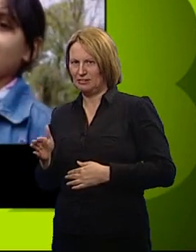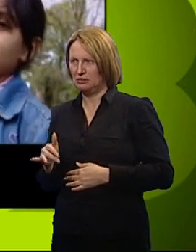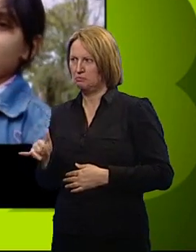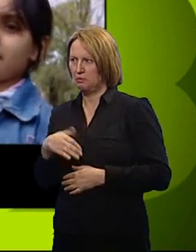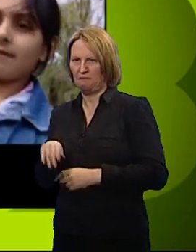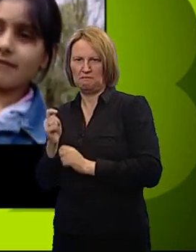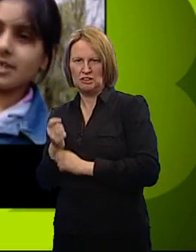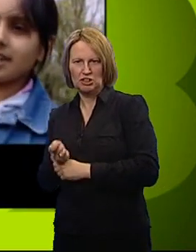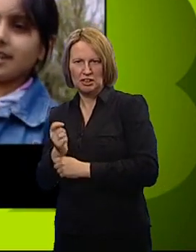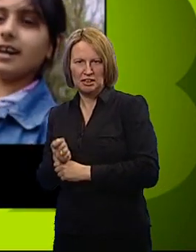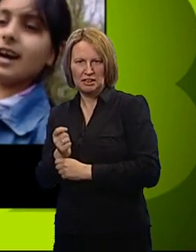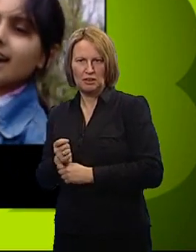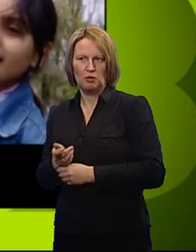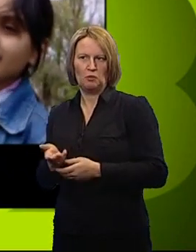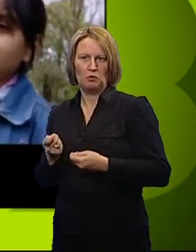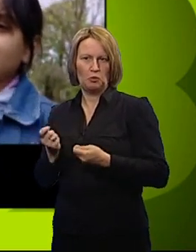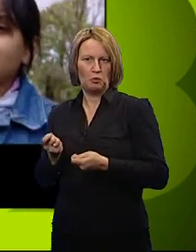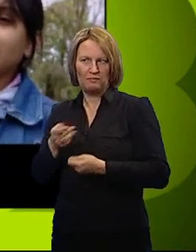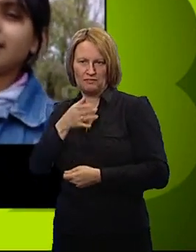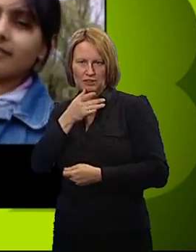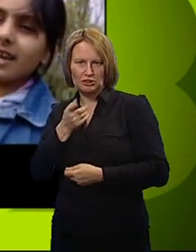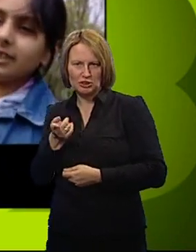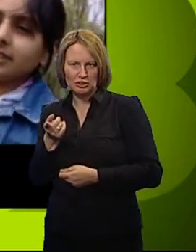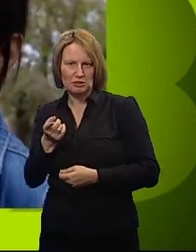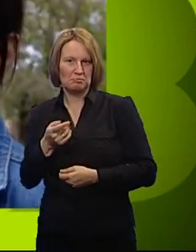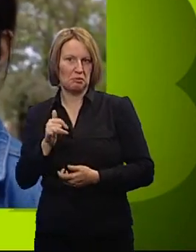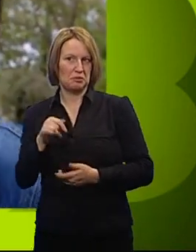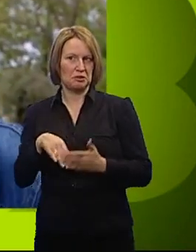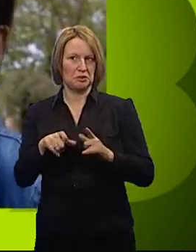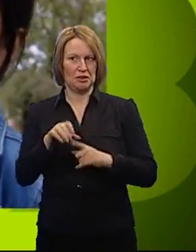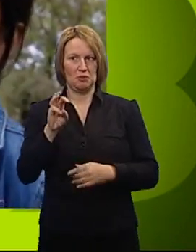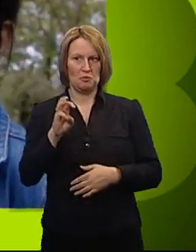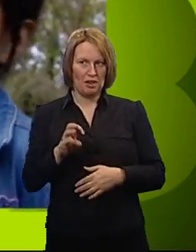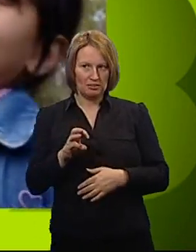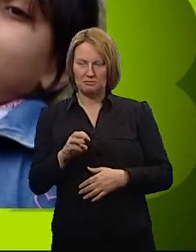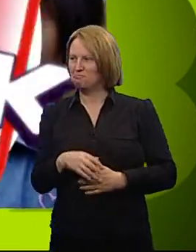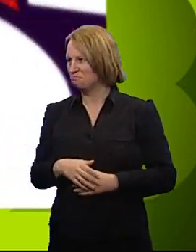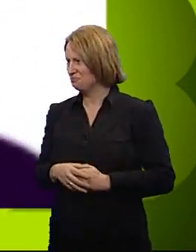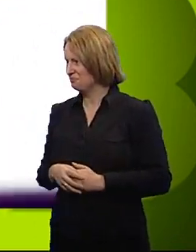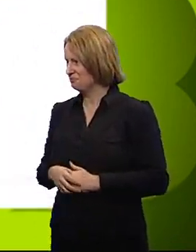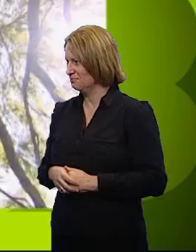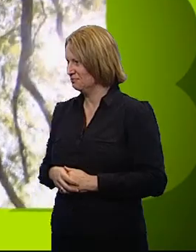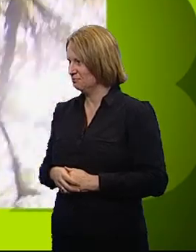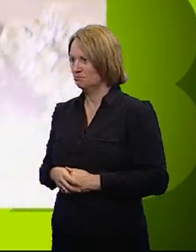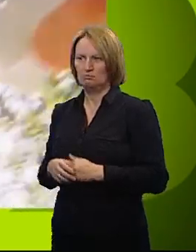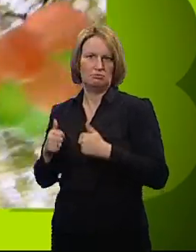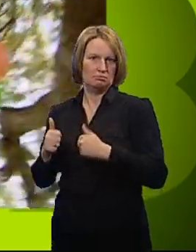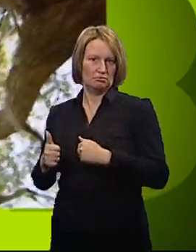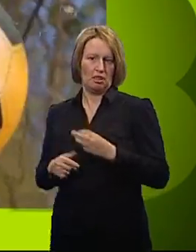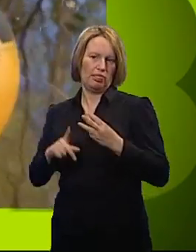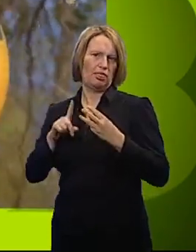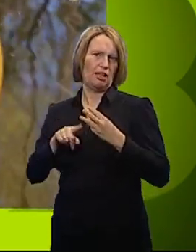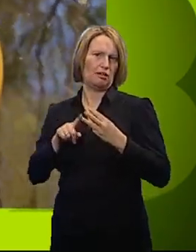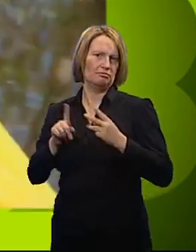I think that we might be fishing as well as cooking the fish and we might be doing it in whats. They're doing really